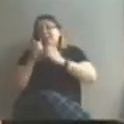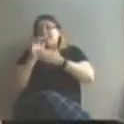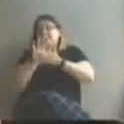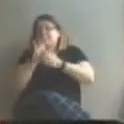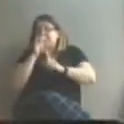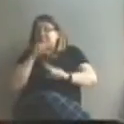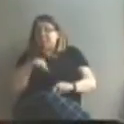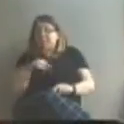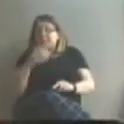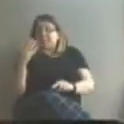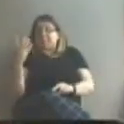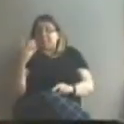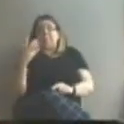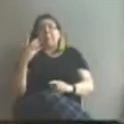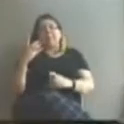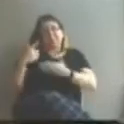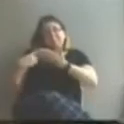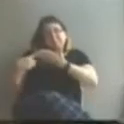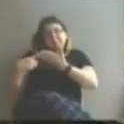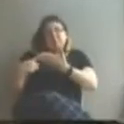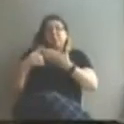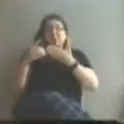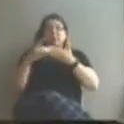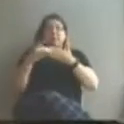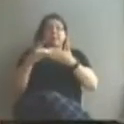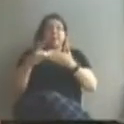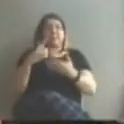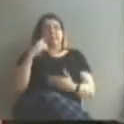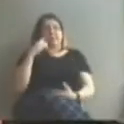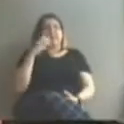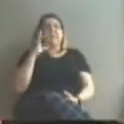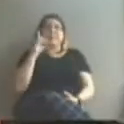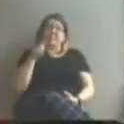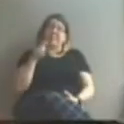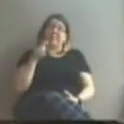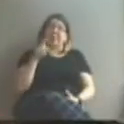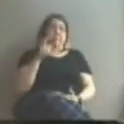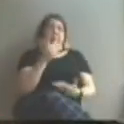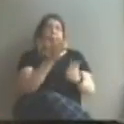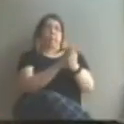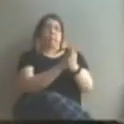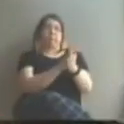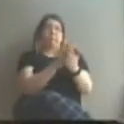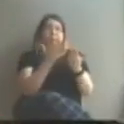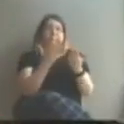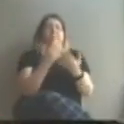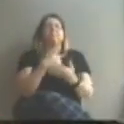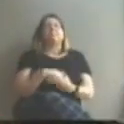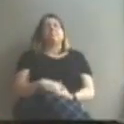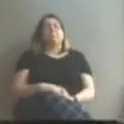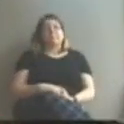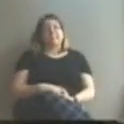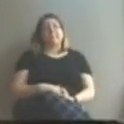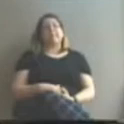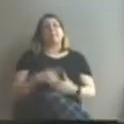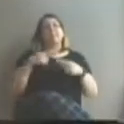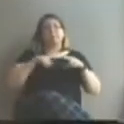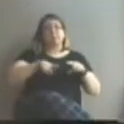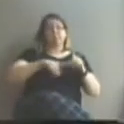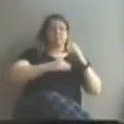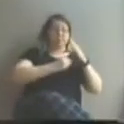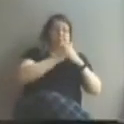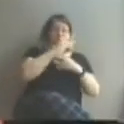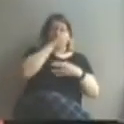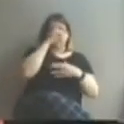would respond to it? And some of the guidance we got was, I think you're gonna have to find out. So over the spring and summer